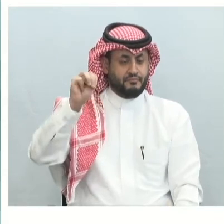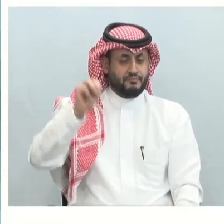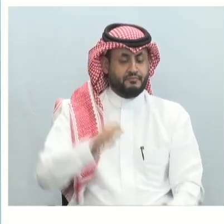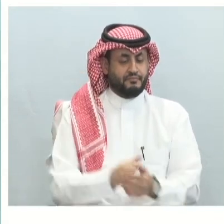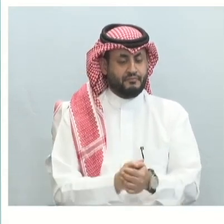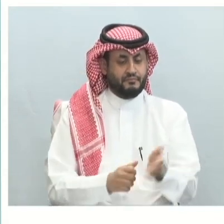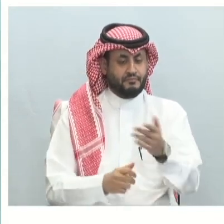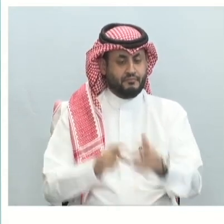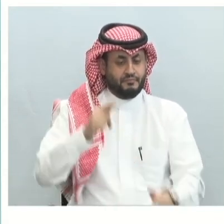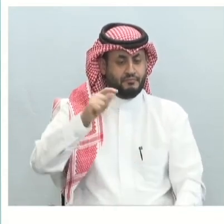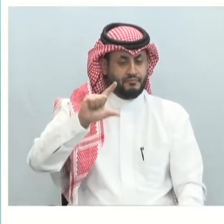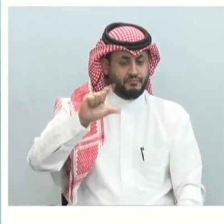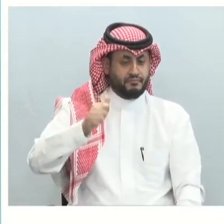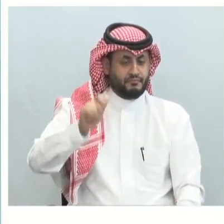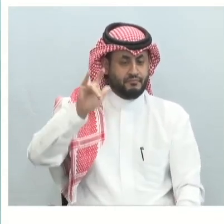playing